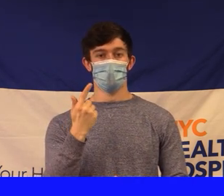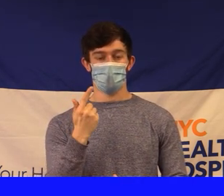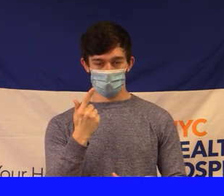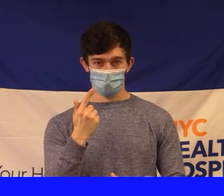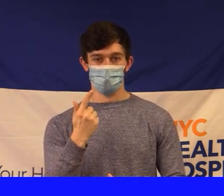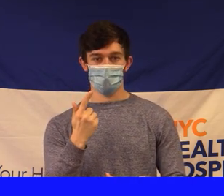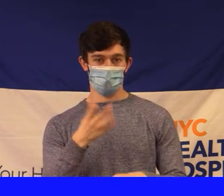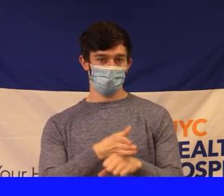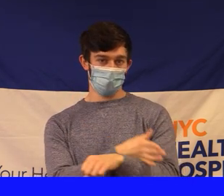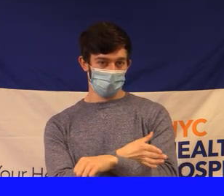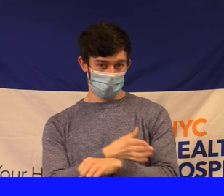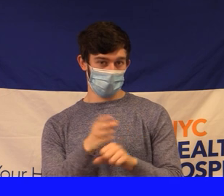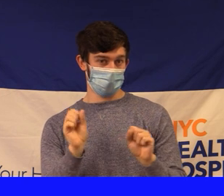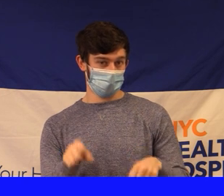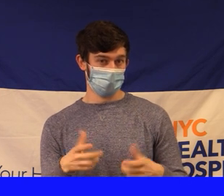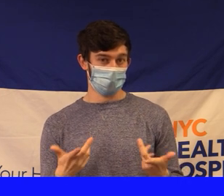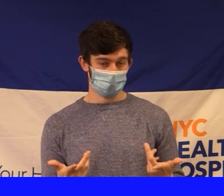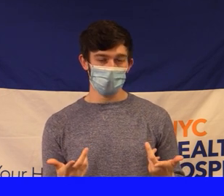the improvements here.